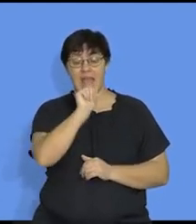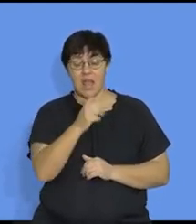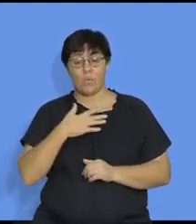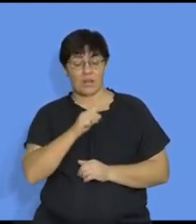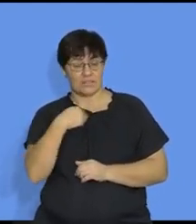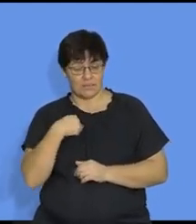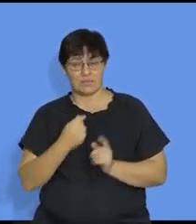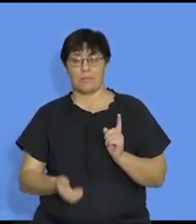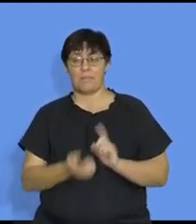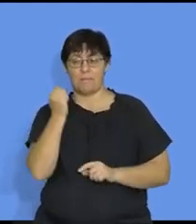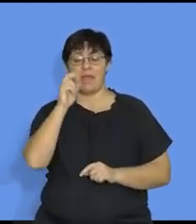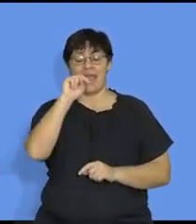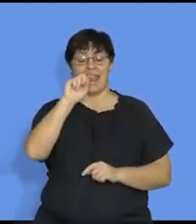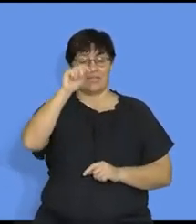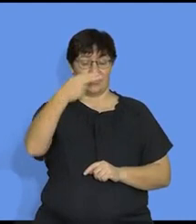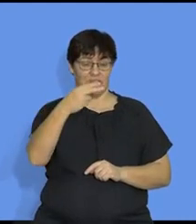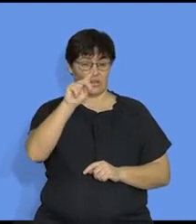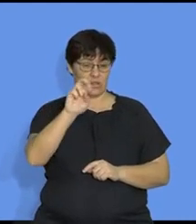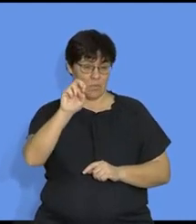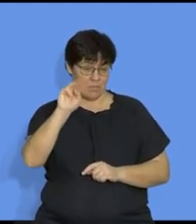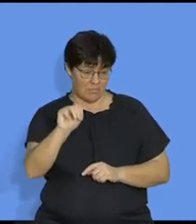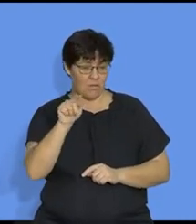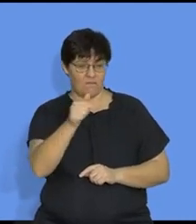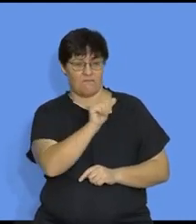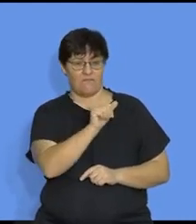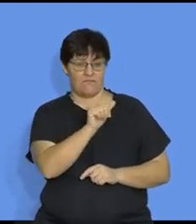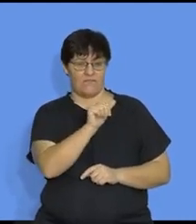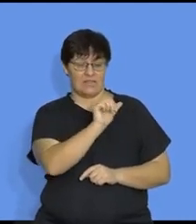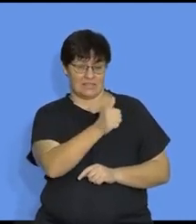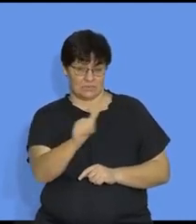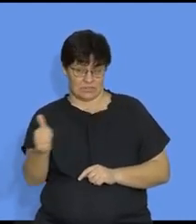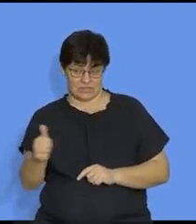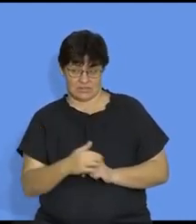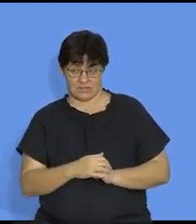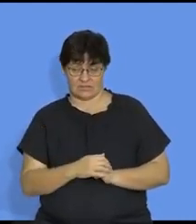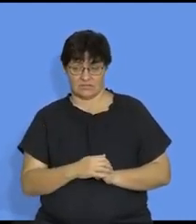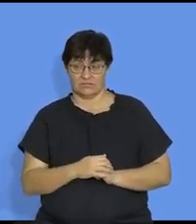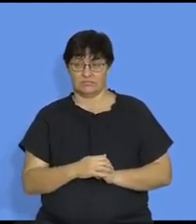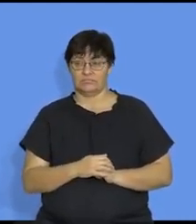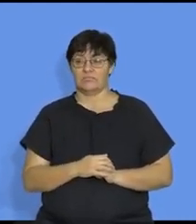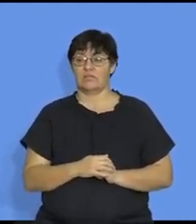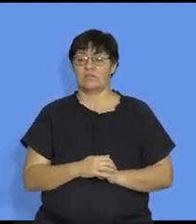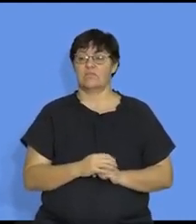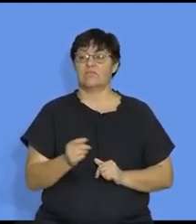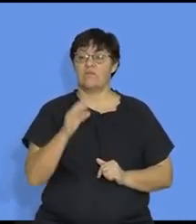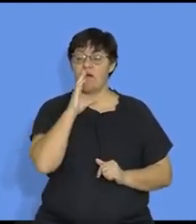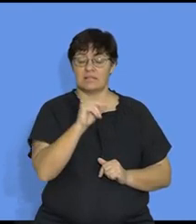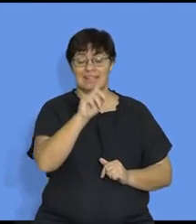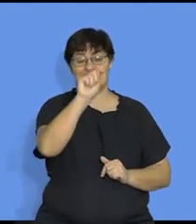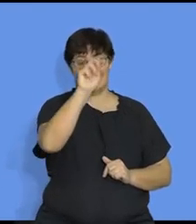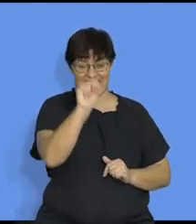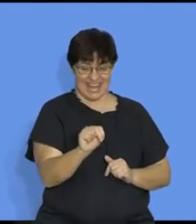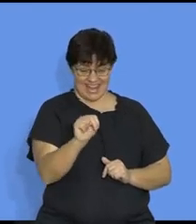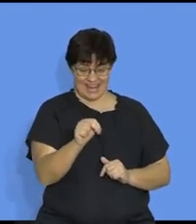A is asking me to determine the nth term of the sequence, Remember that the nth term is then going to be asking me for